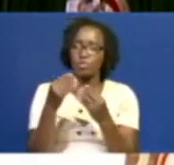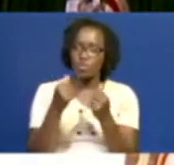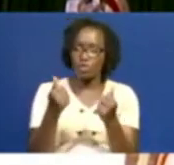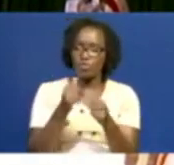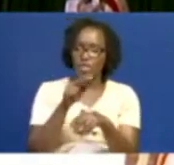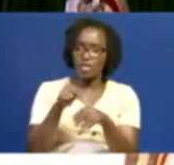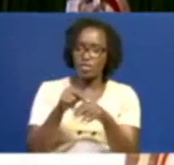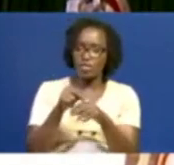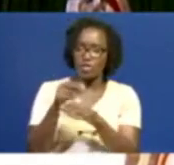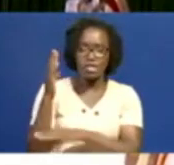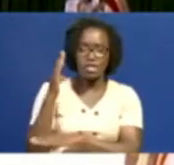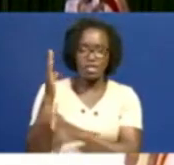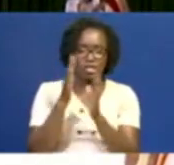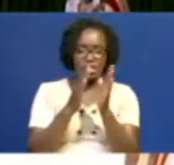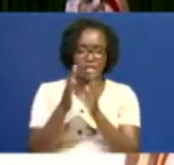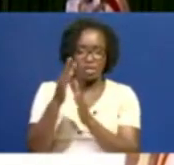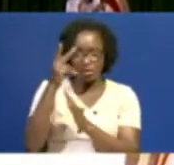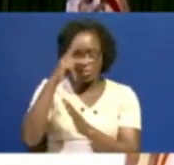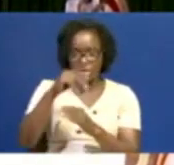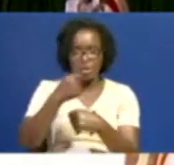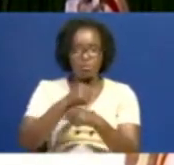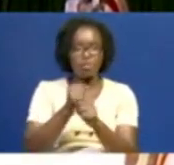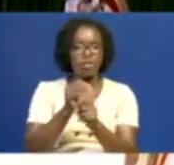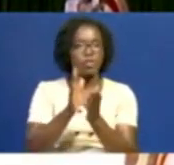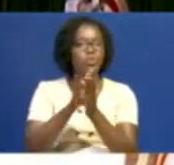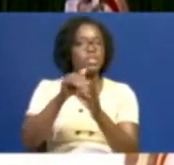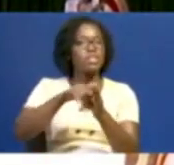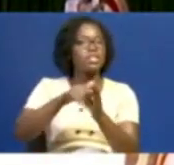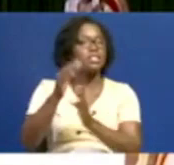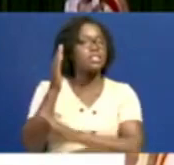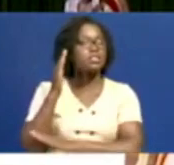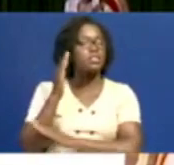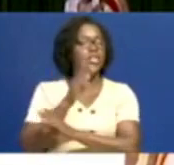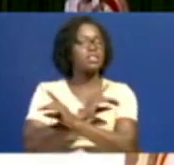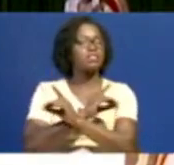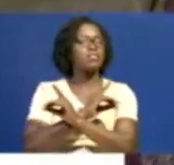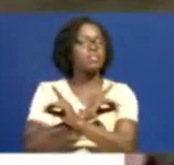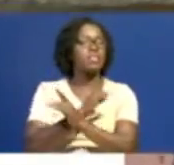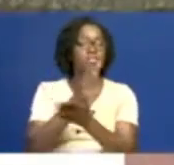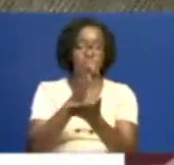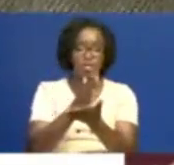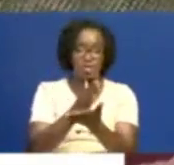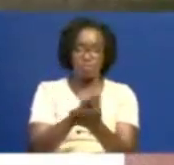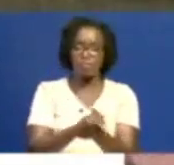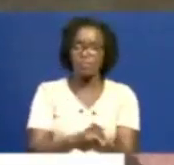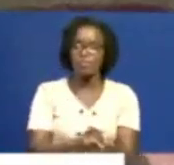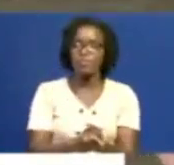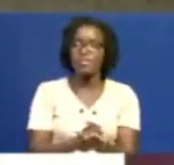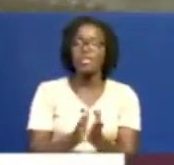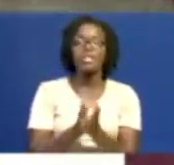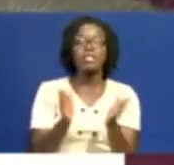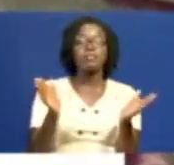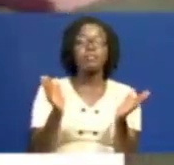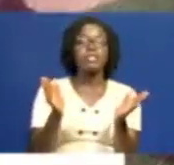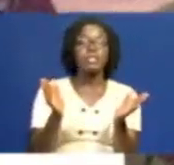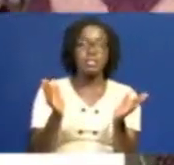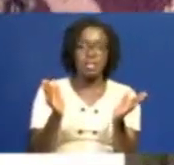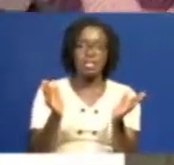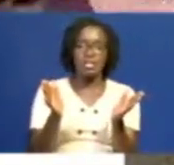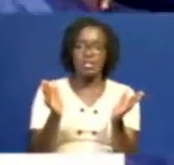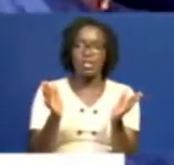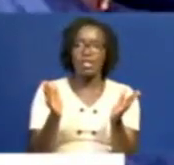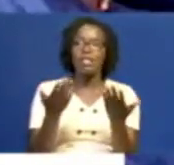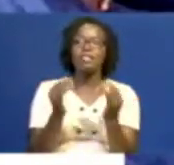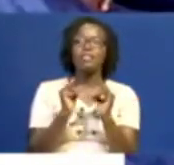security, strategy, policy making within the security and defense realm. Major General William Shume, who is